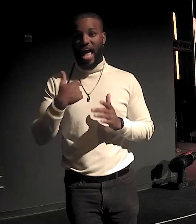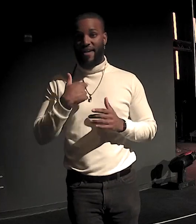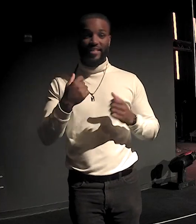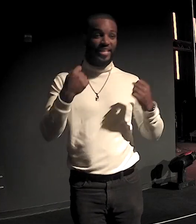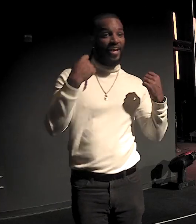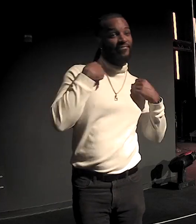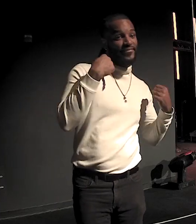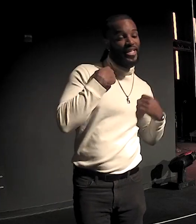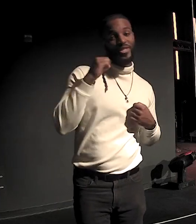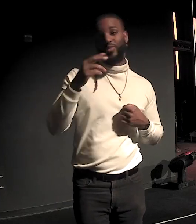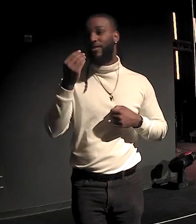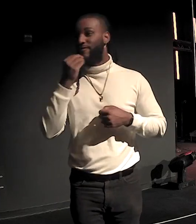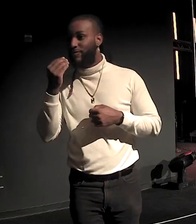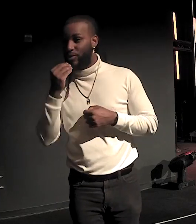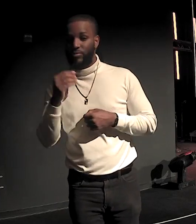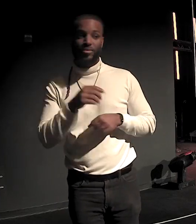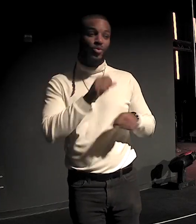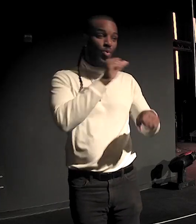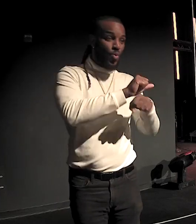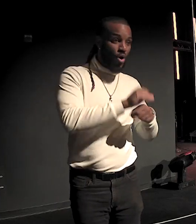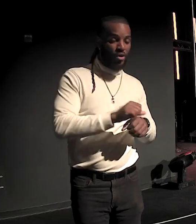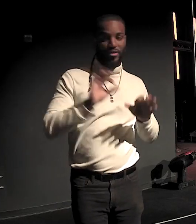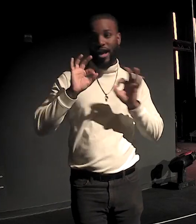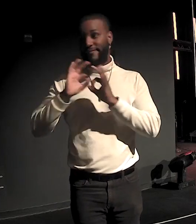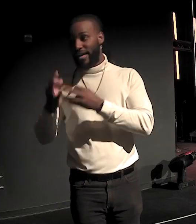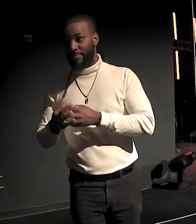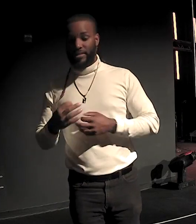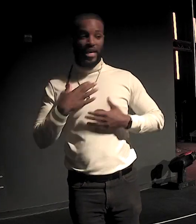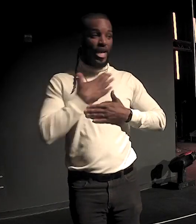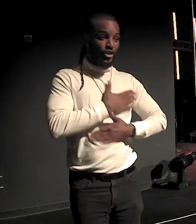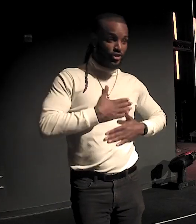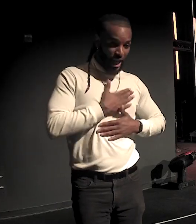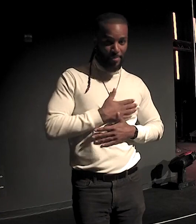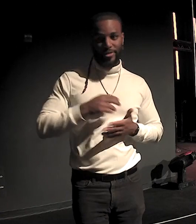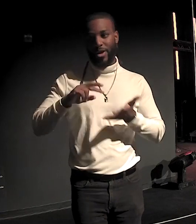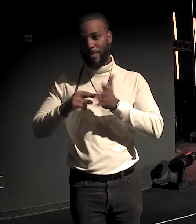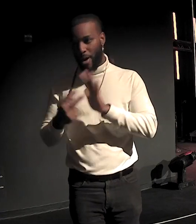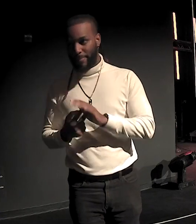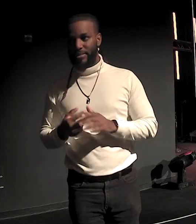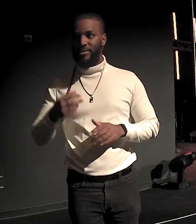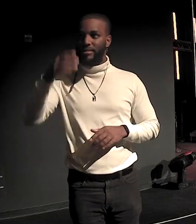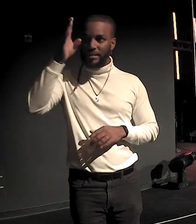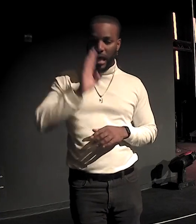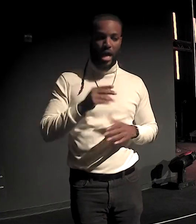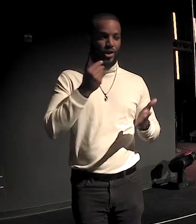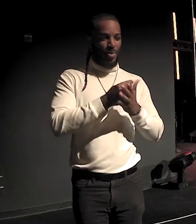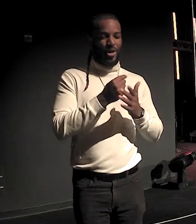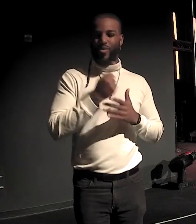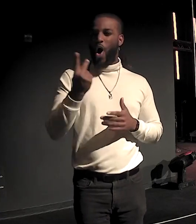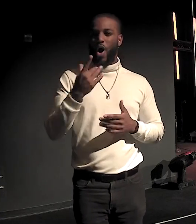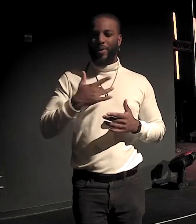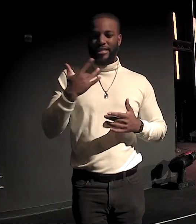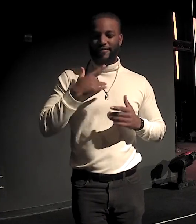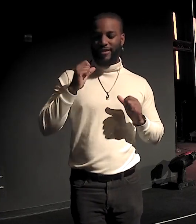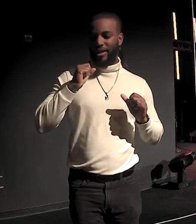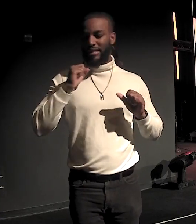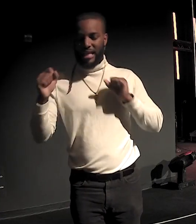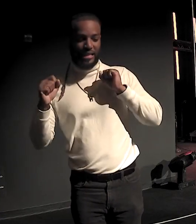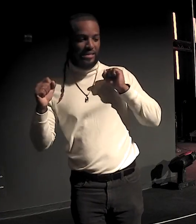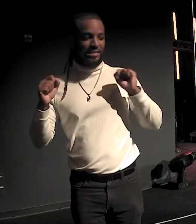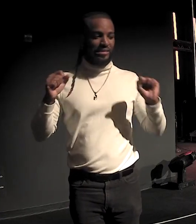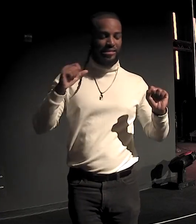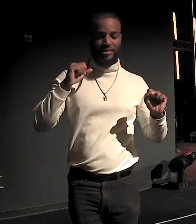or food, work and family, entertainment and purpose, God and money. Like we're always going to feel tugged between